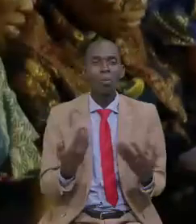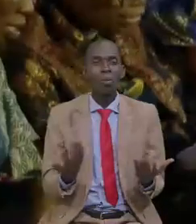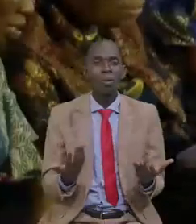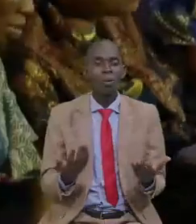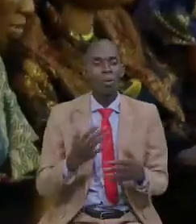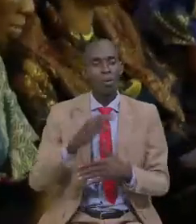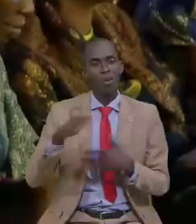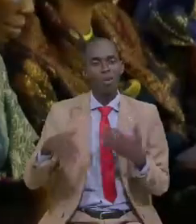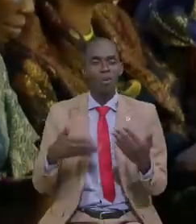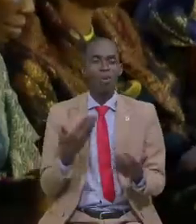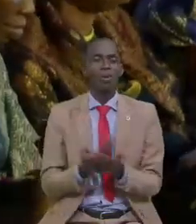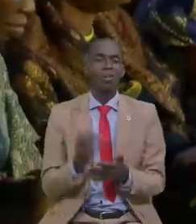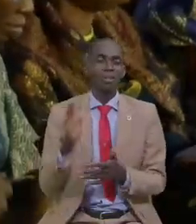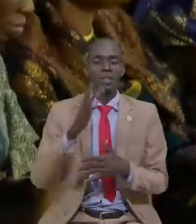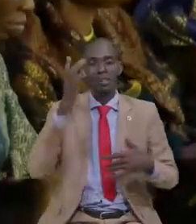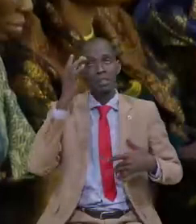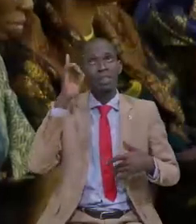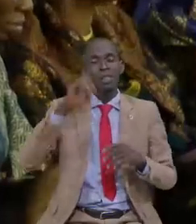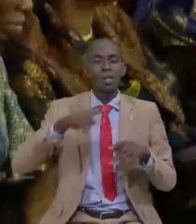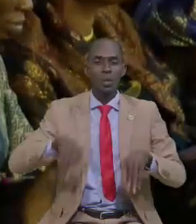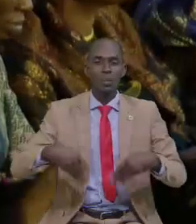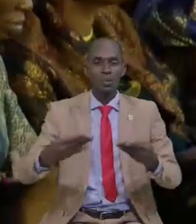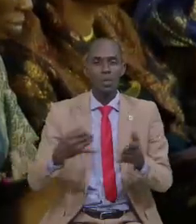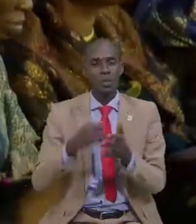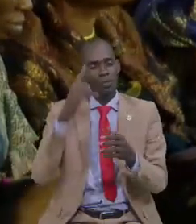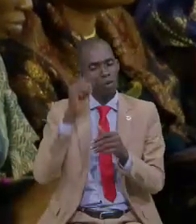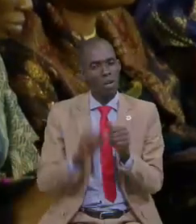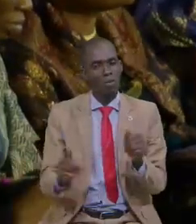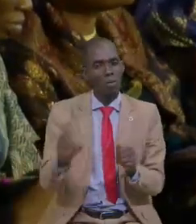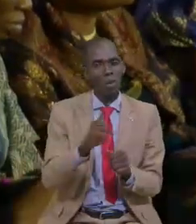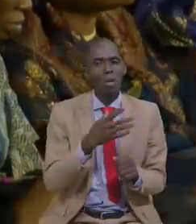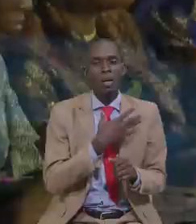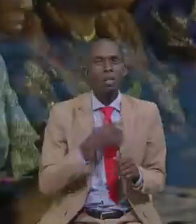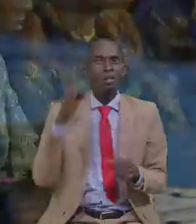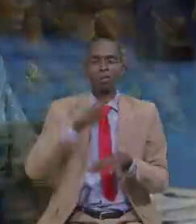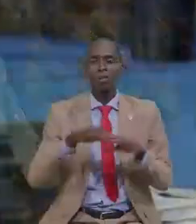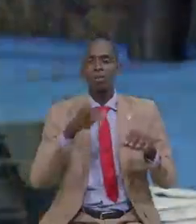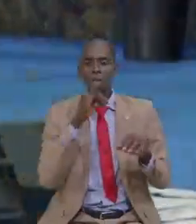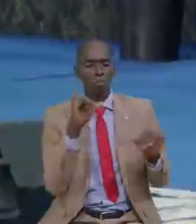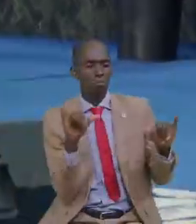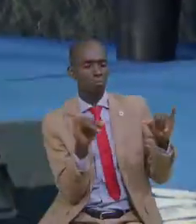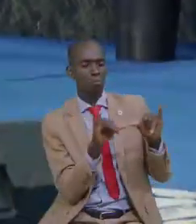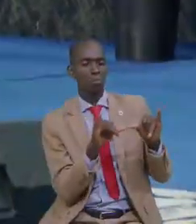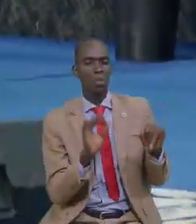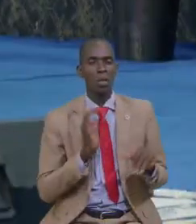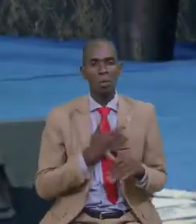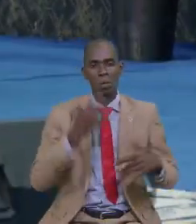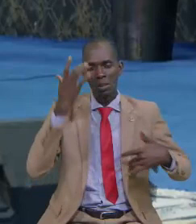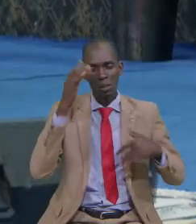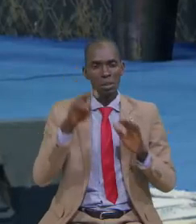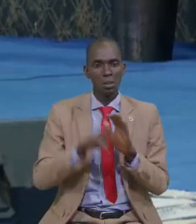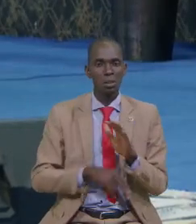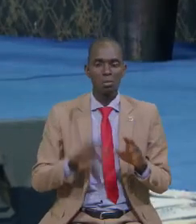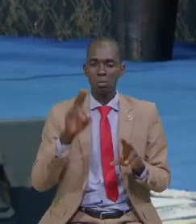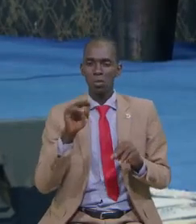all. It provides it for everyone. And it doesn't measure our sickness. It doesn't gauge our sickness. They say